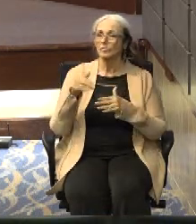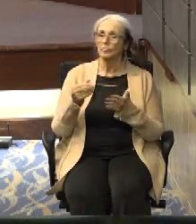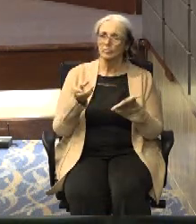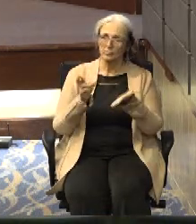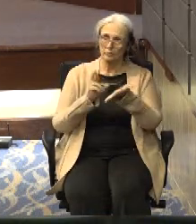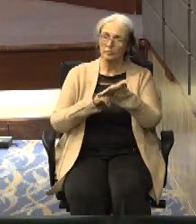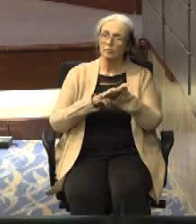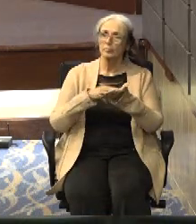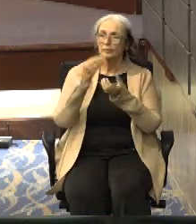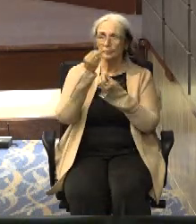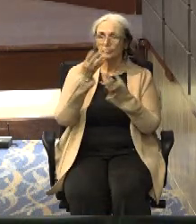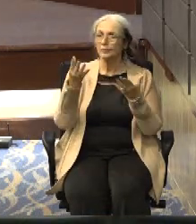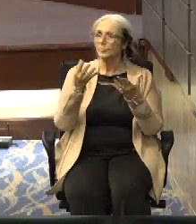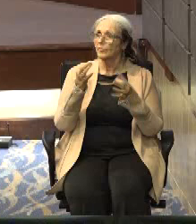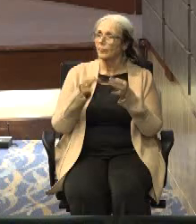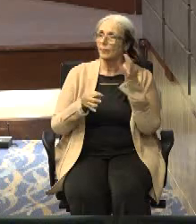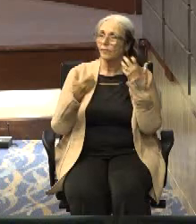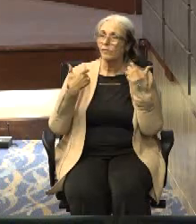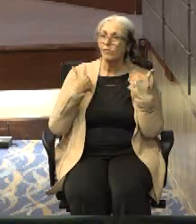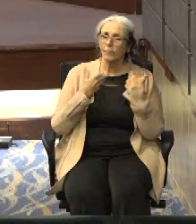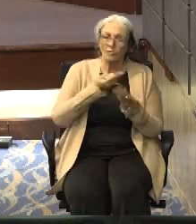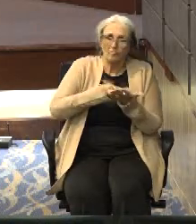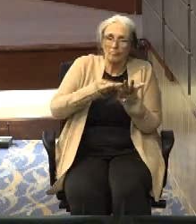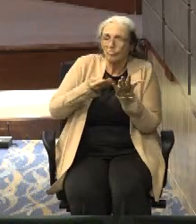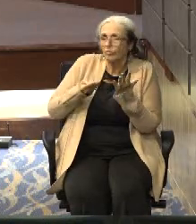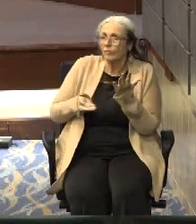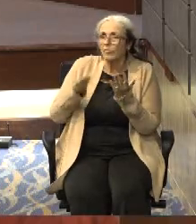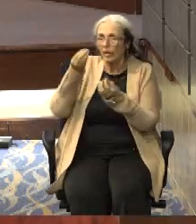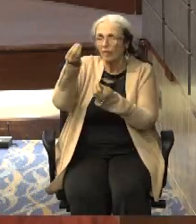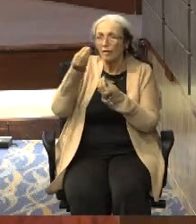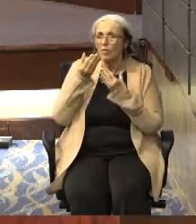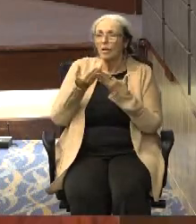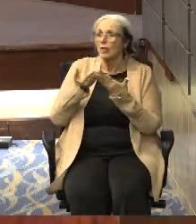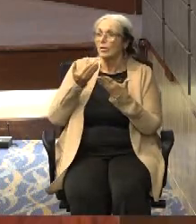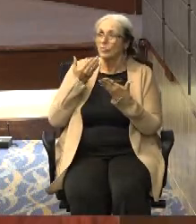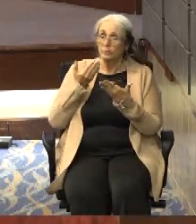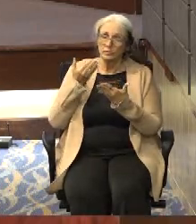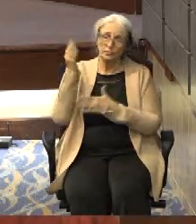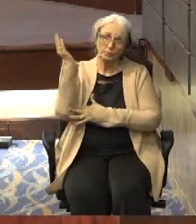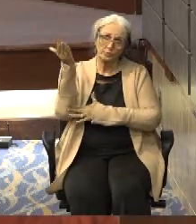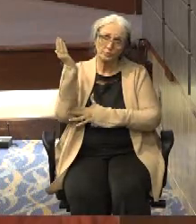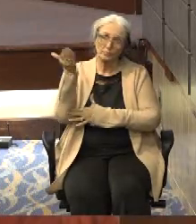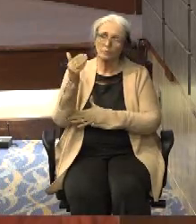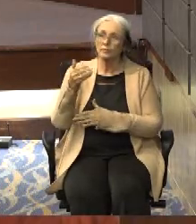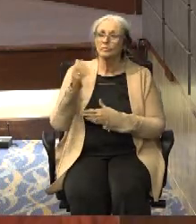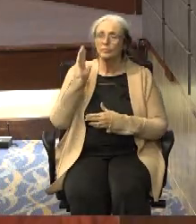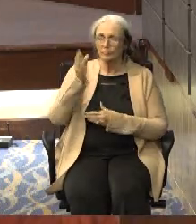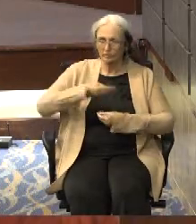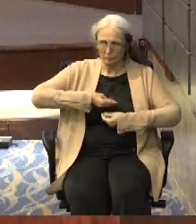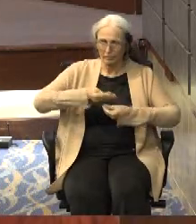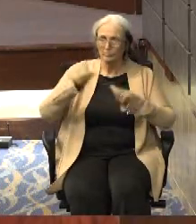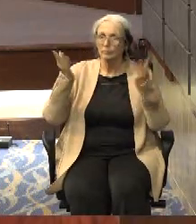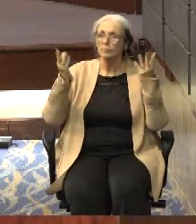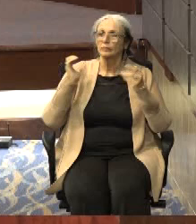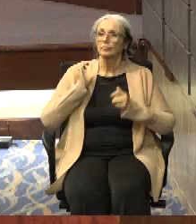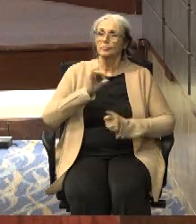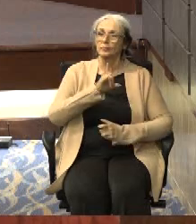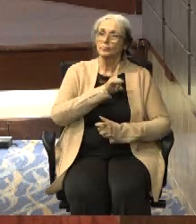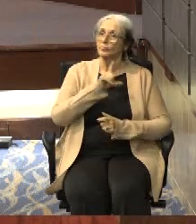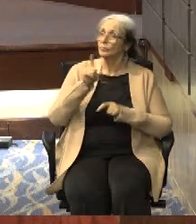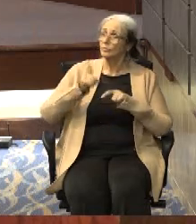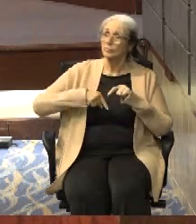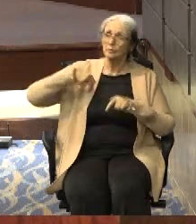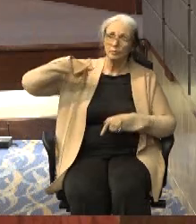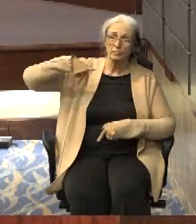registration information. If you have any handouts, please let us know at the beginning of your presentation and staff will distribute those to council. If you're unable to approach the podium